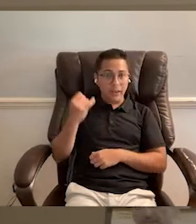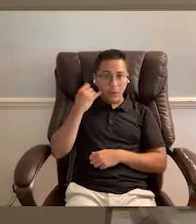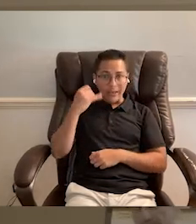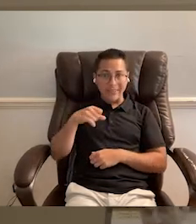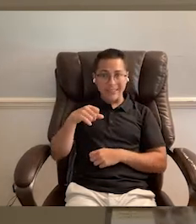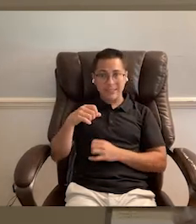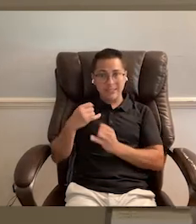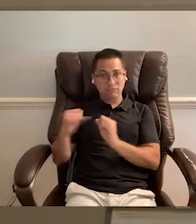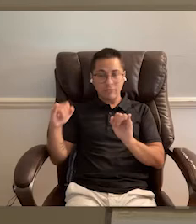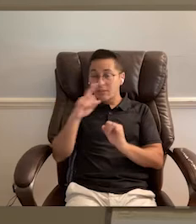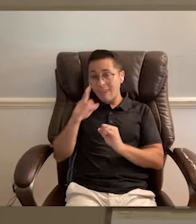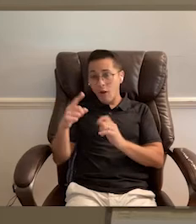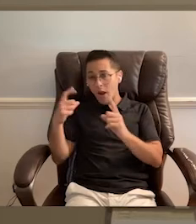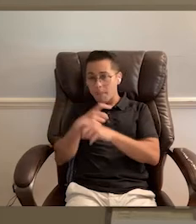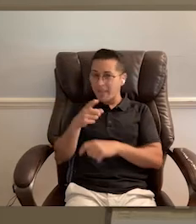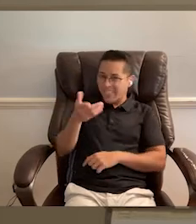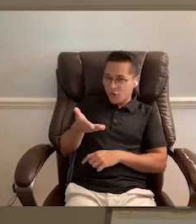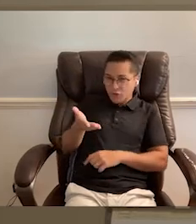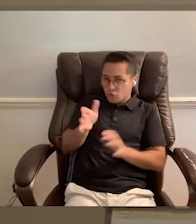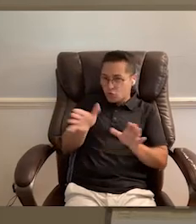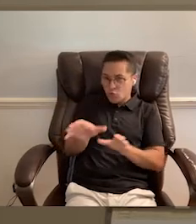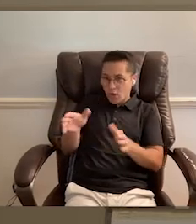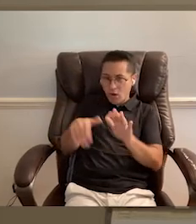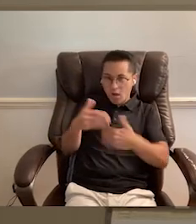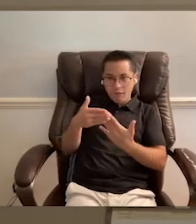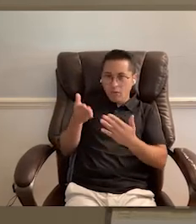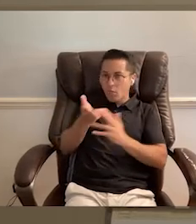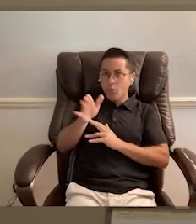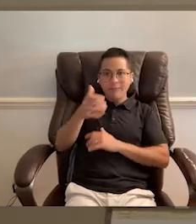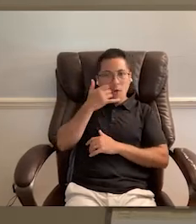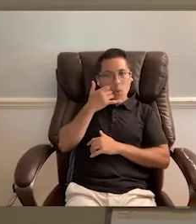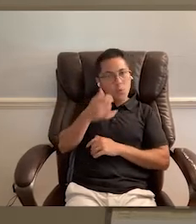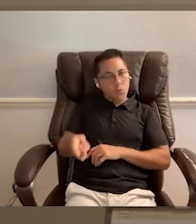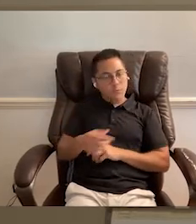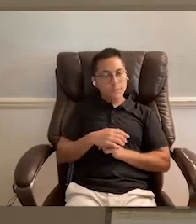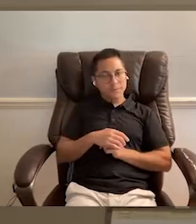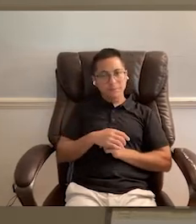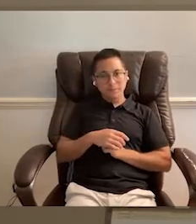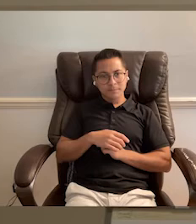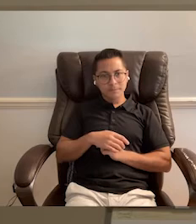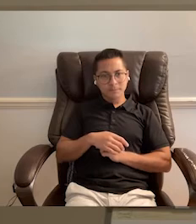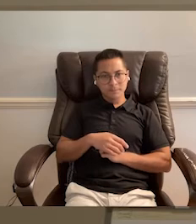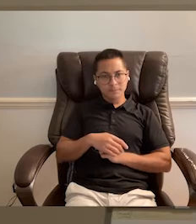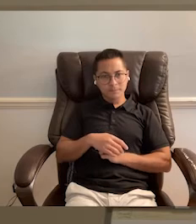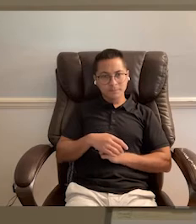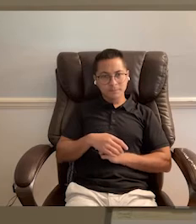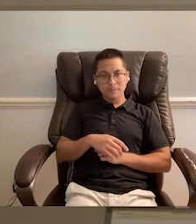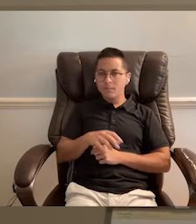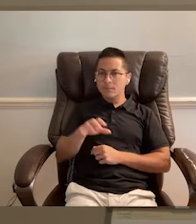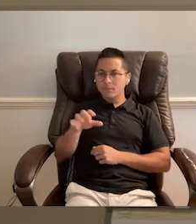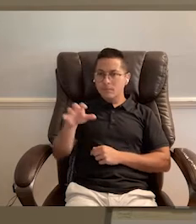different levels where, a lot of times it's hard to beat that robot. But, kids are smart and they a lot of times they